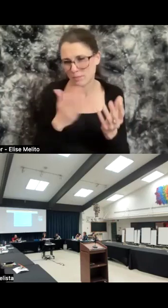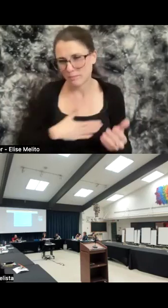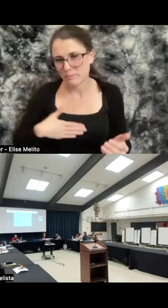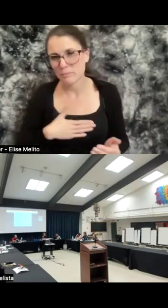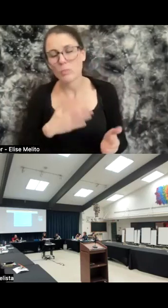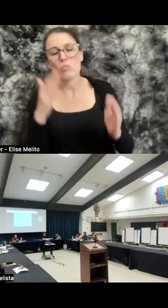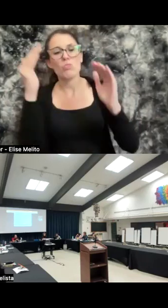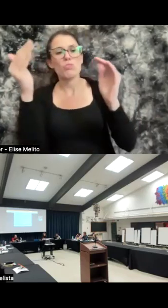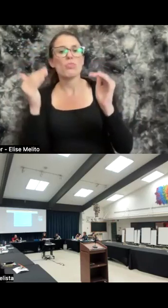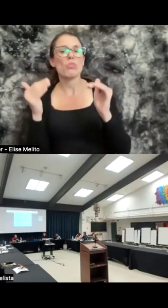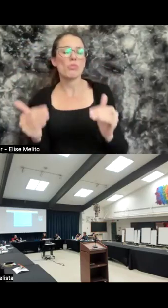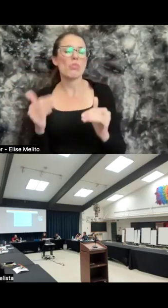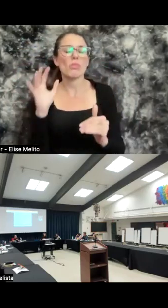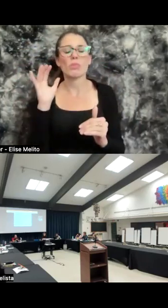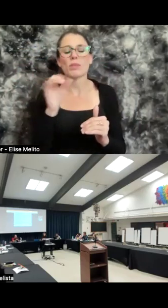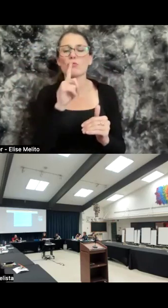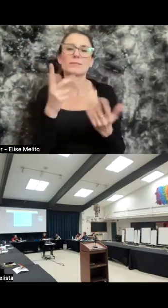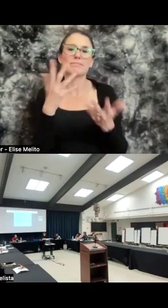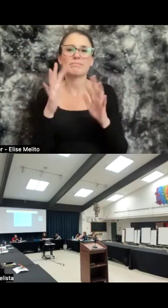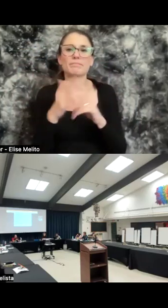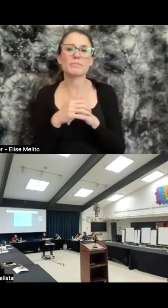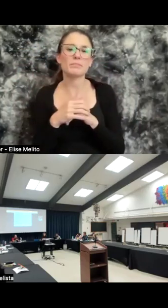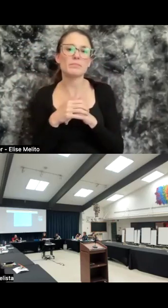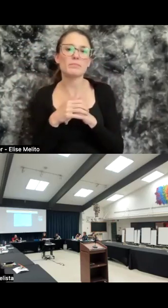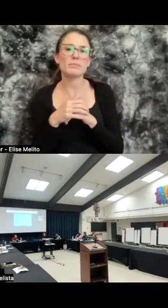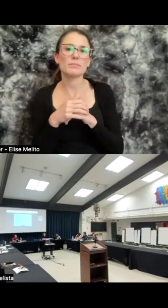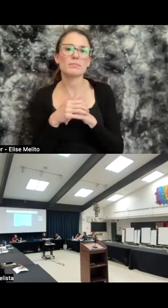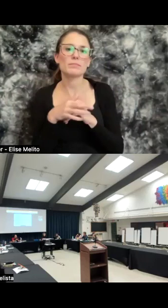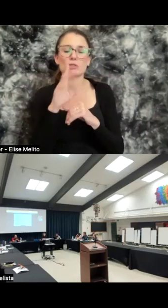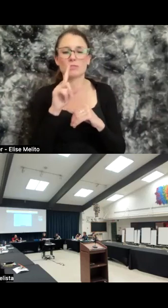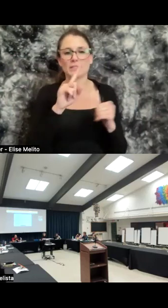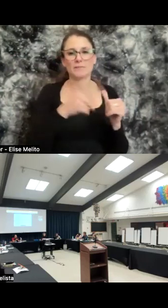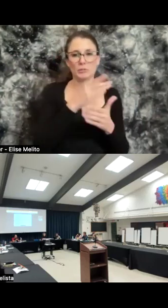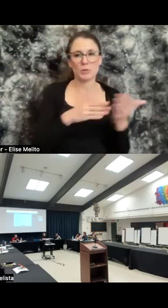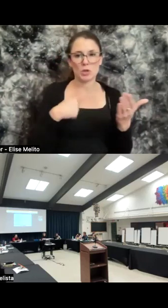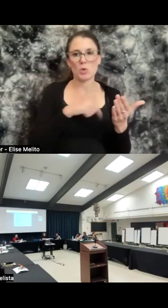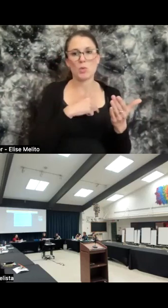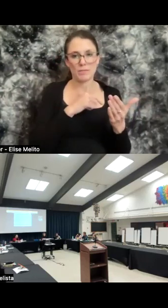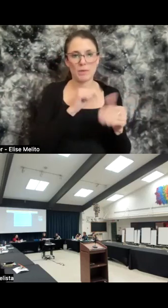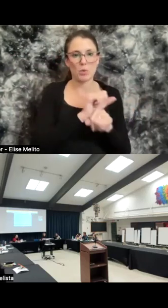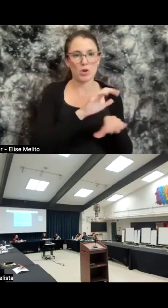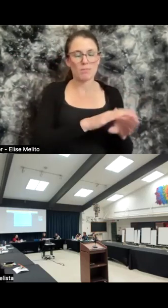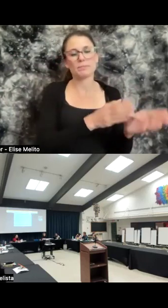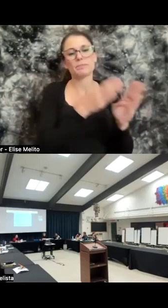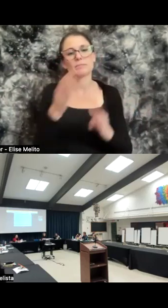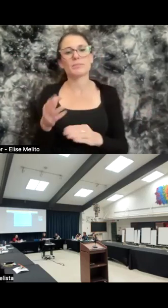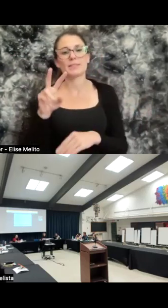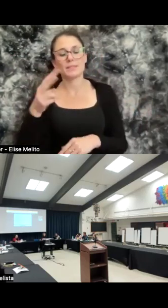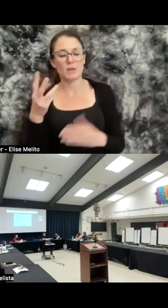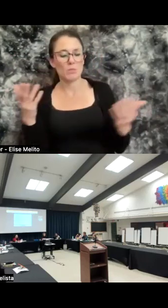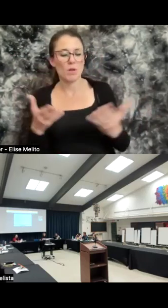The next, so that's sort of topic number one that we've been working on. The second topic is